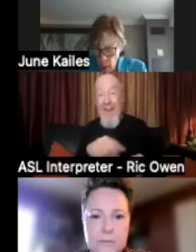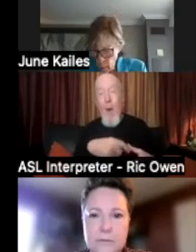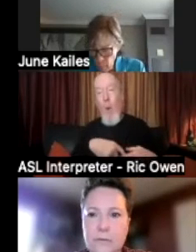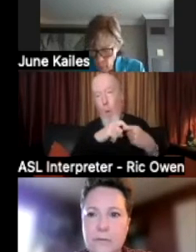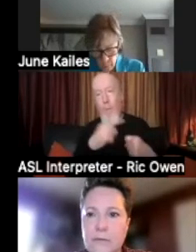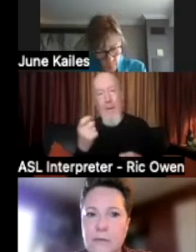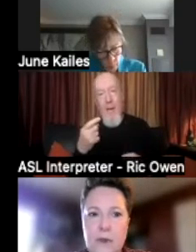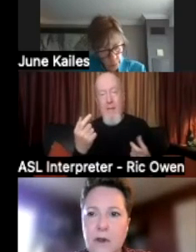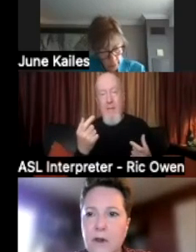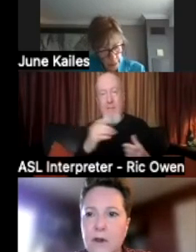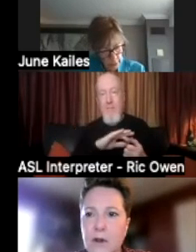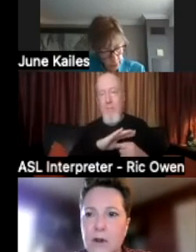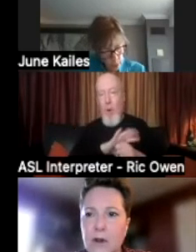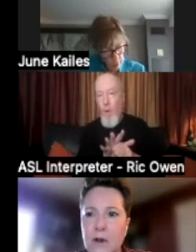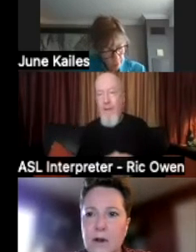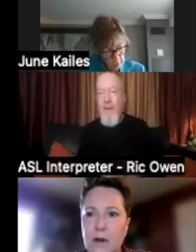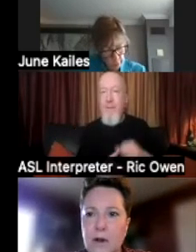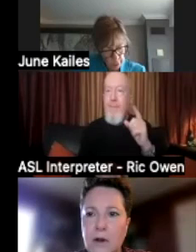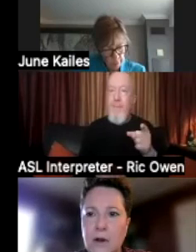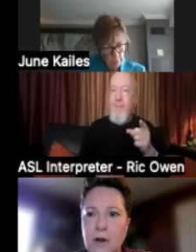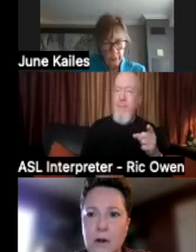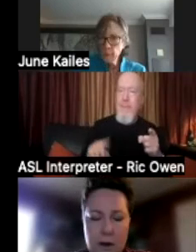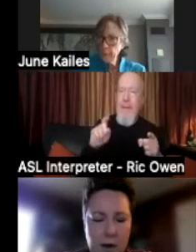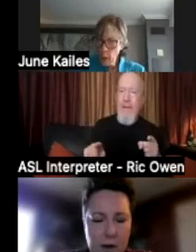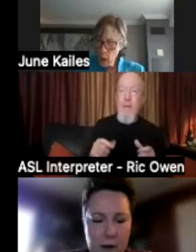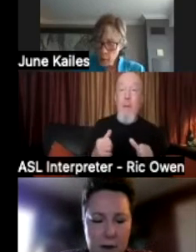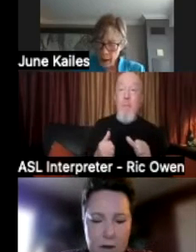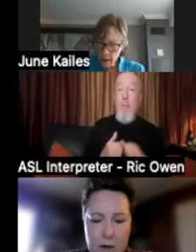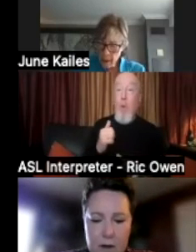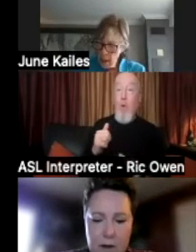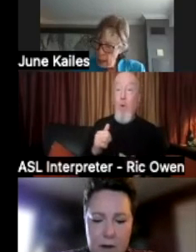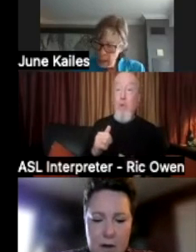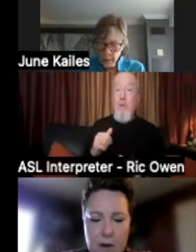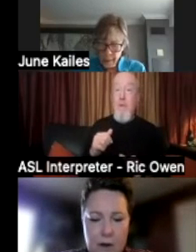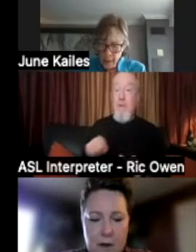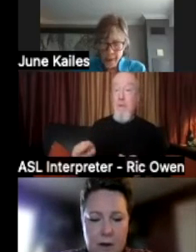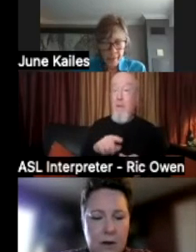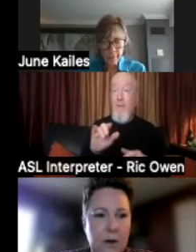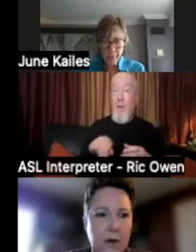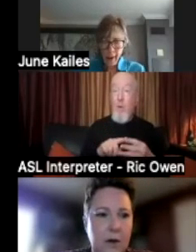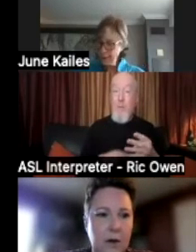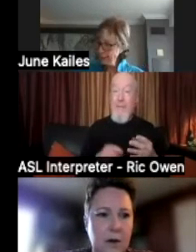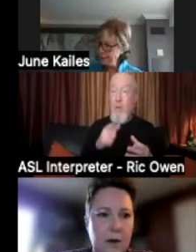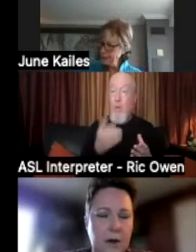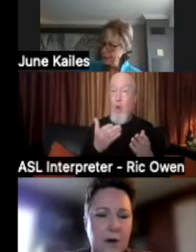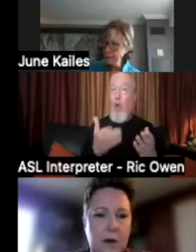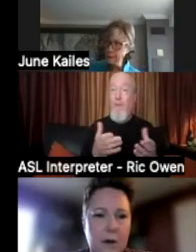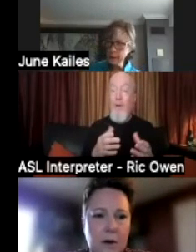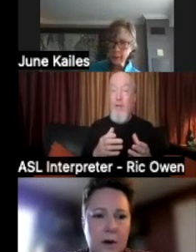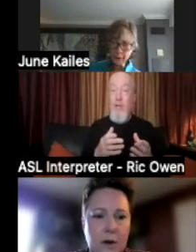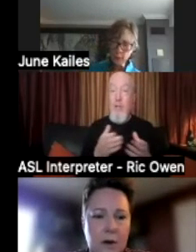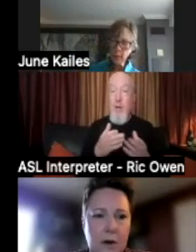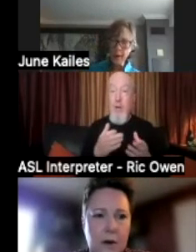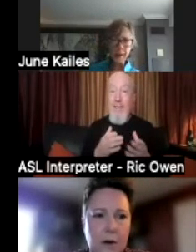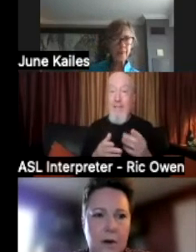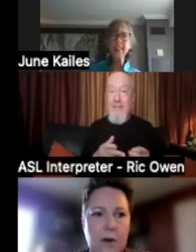wrong, most centers that are offering the services we've talked about, they don't have a line that says seniors